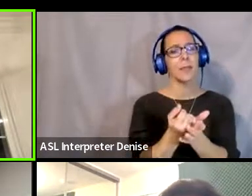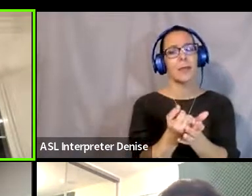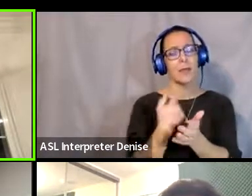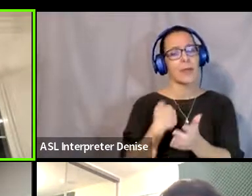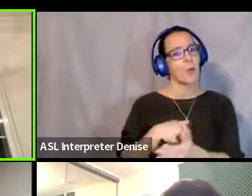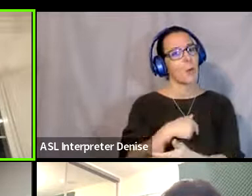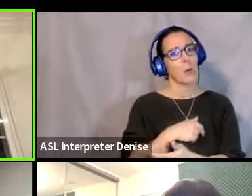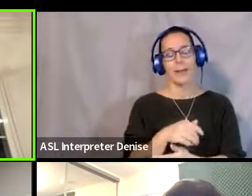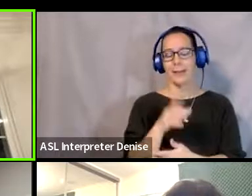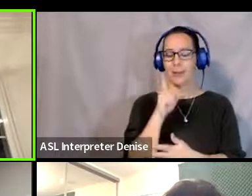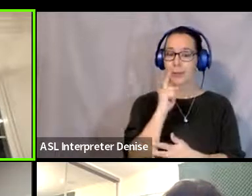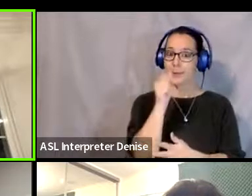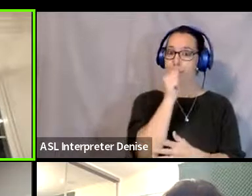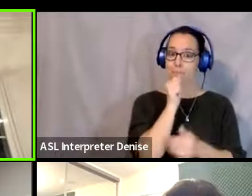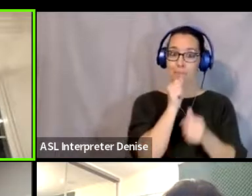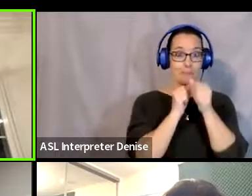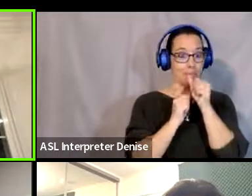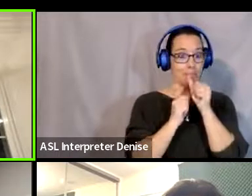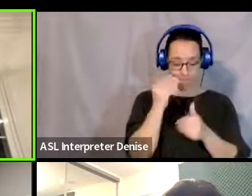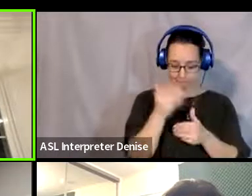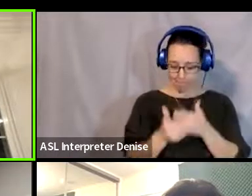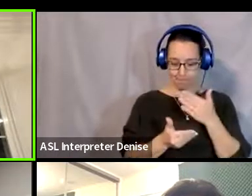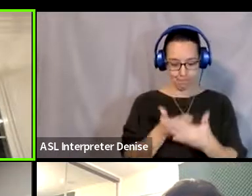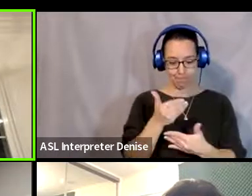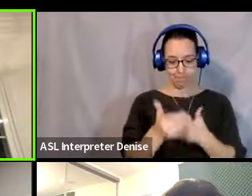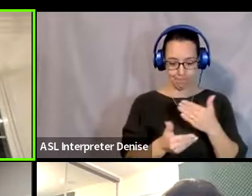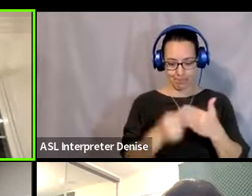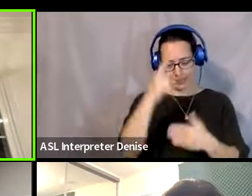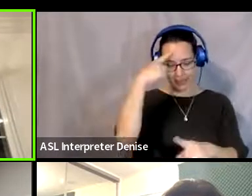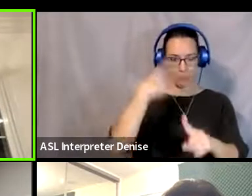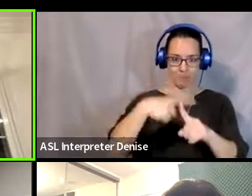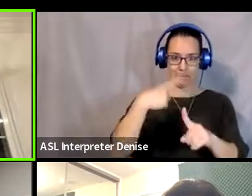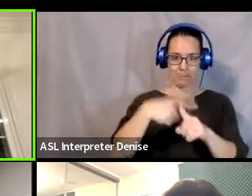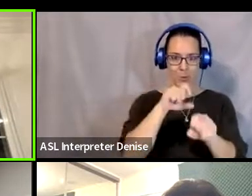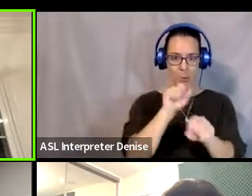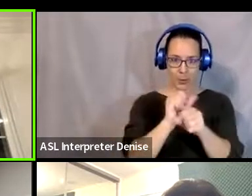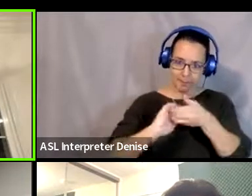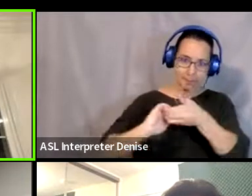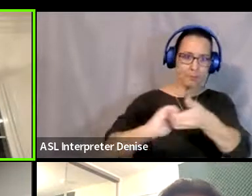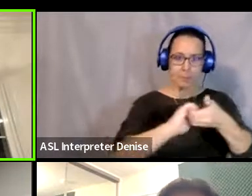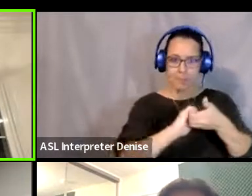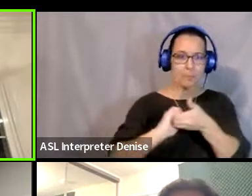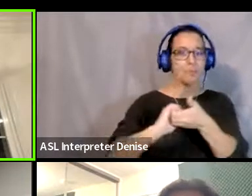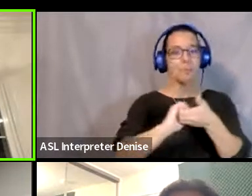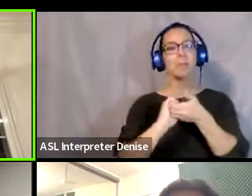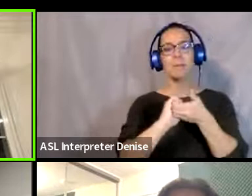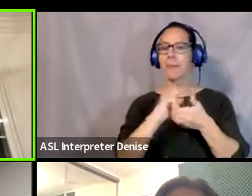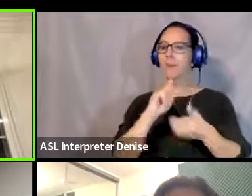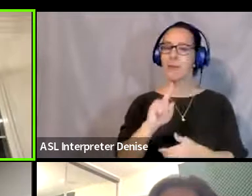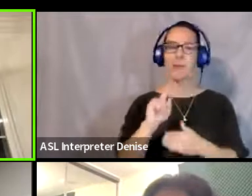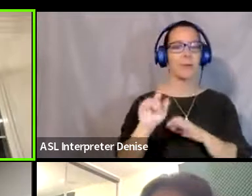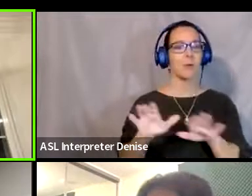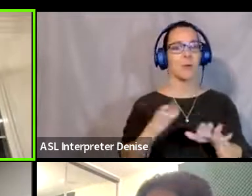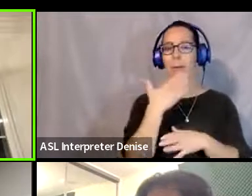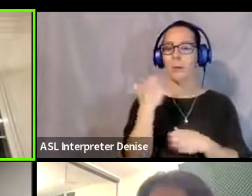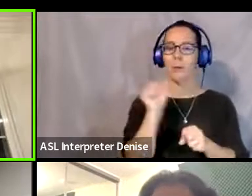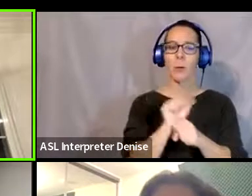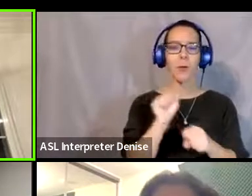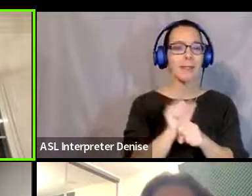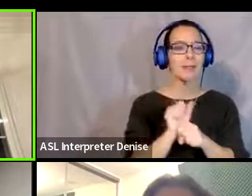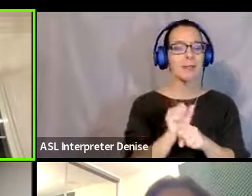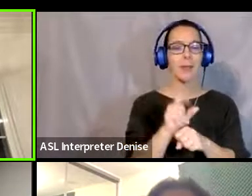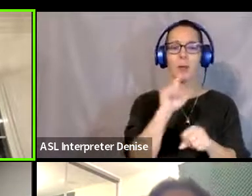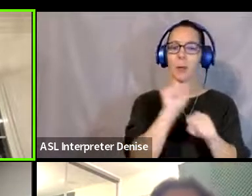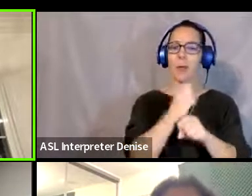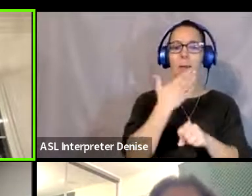one day at a time, work together, keep things positive, do the best we can, put our best foot forward, and do what's best for our students, our parents,